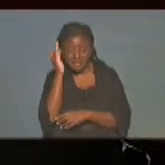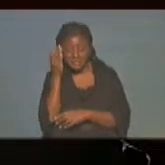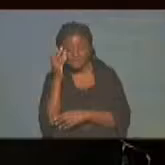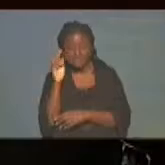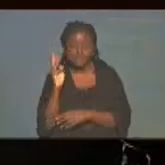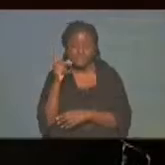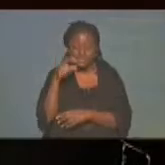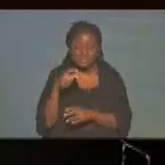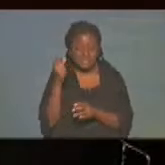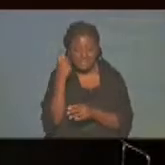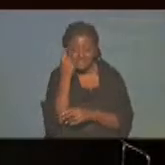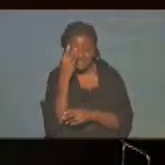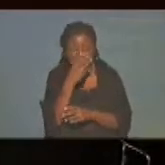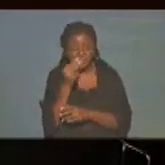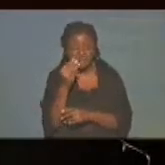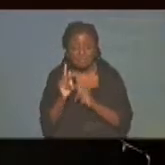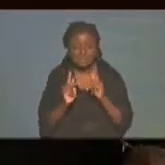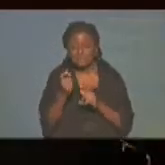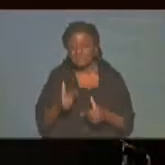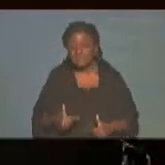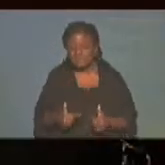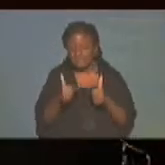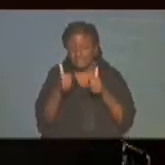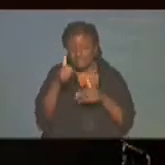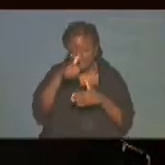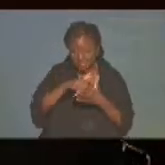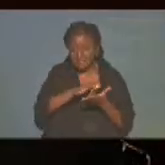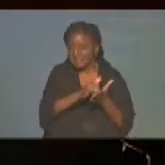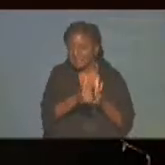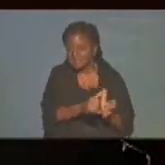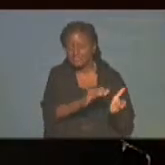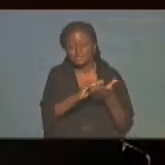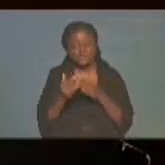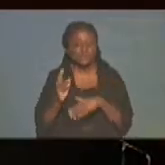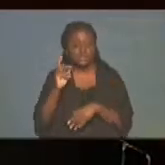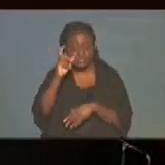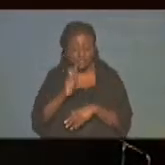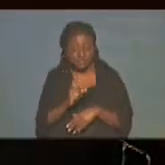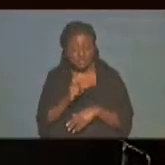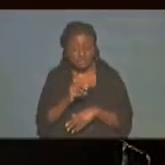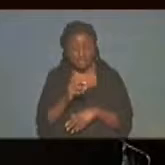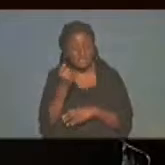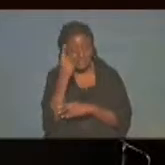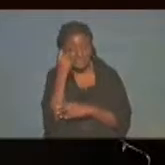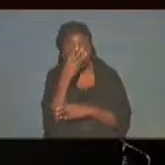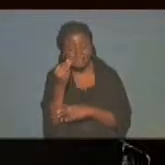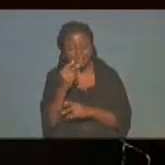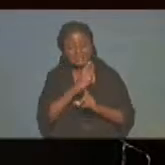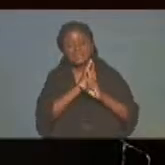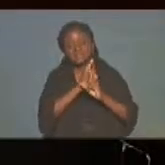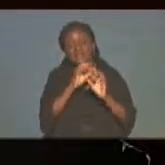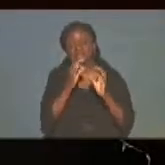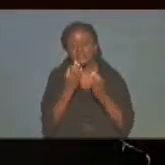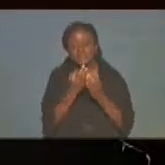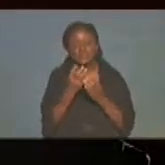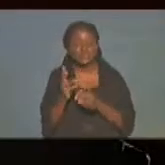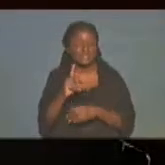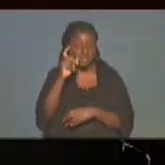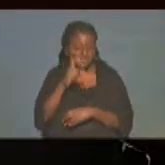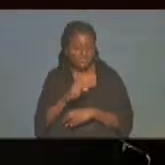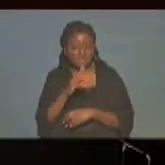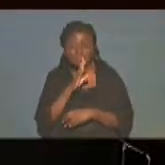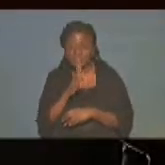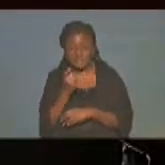understanding them. The people who live in these communities, we should be understanding them. The Defense Force officers, we should be understanding